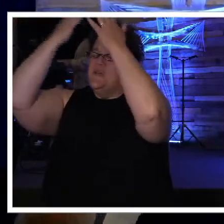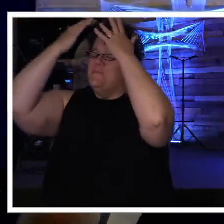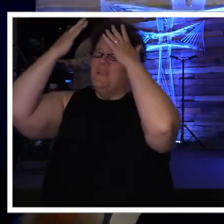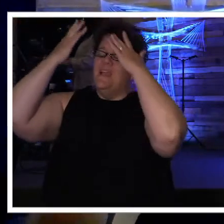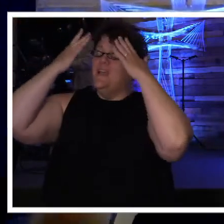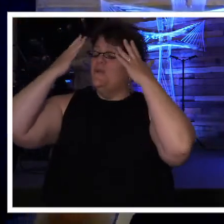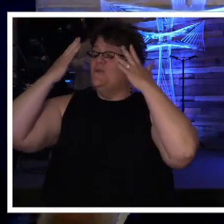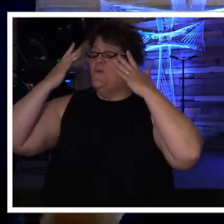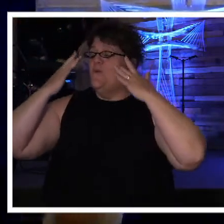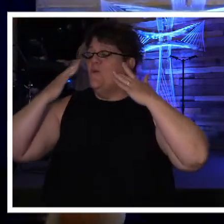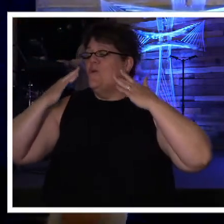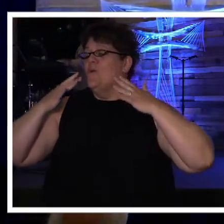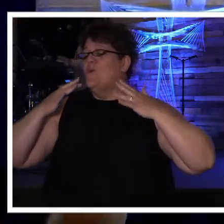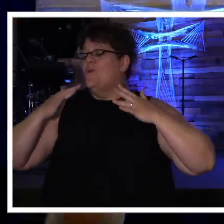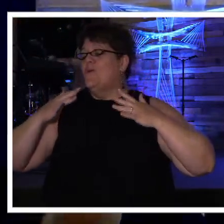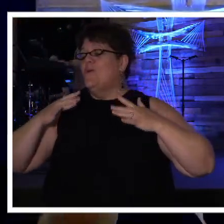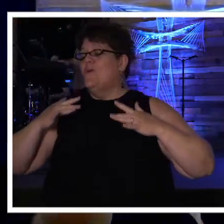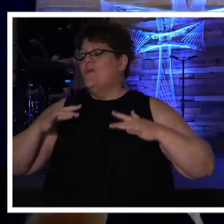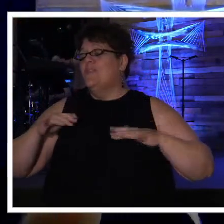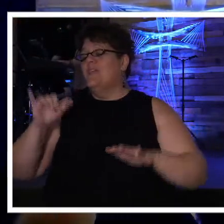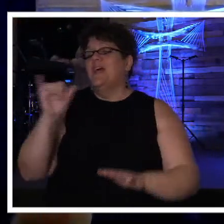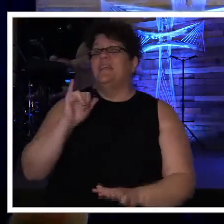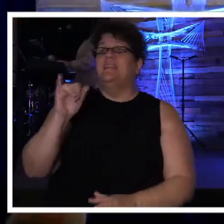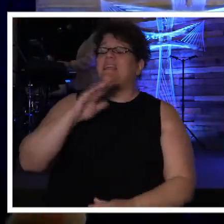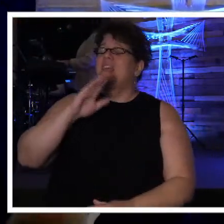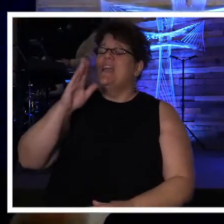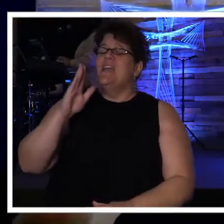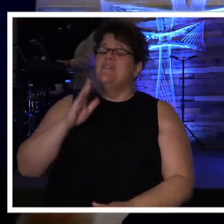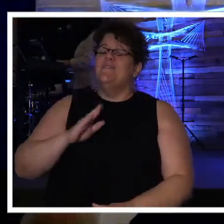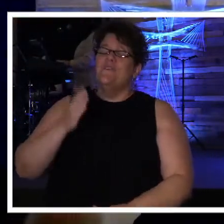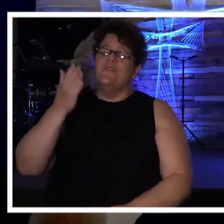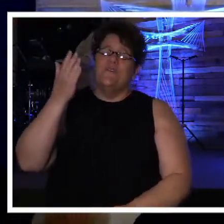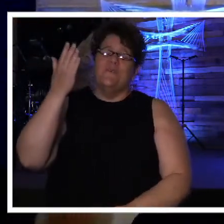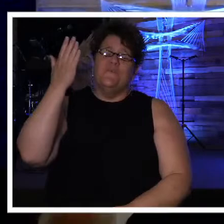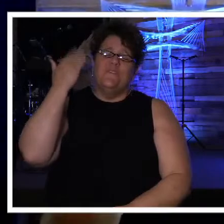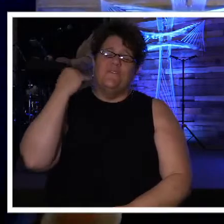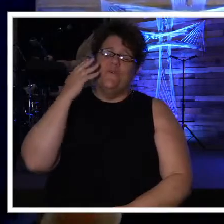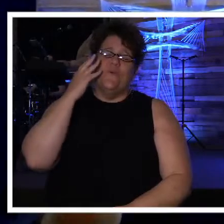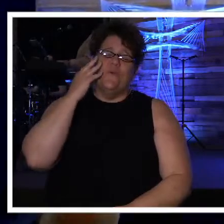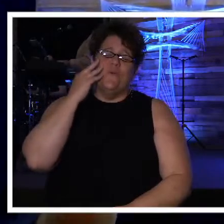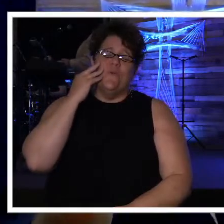So come now, Lord, like never